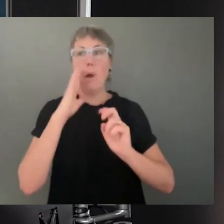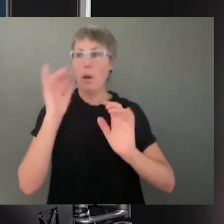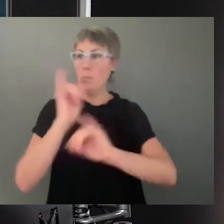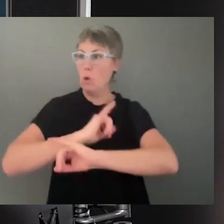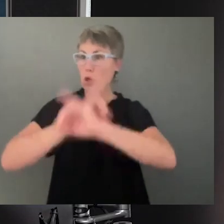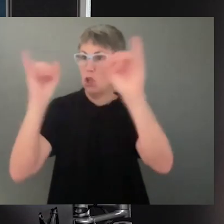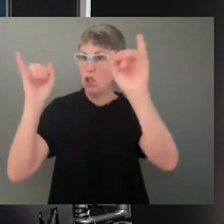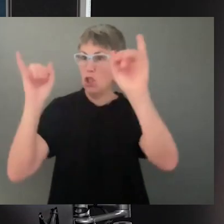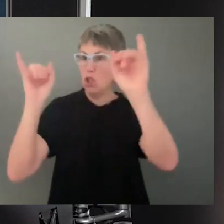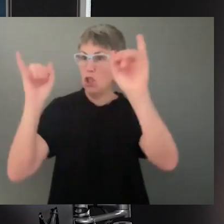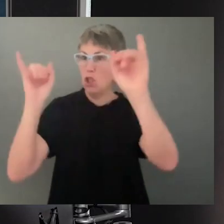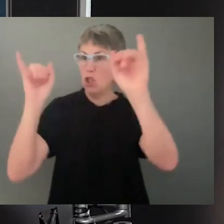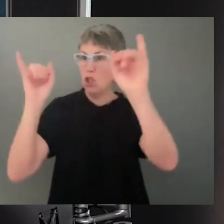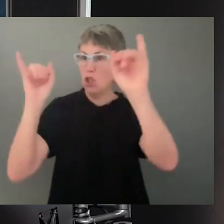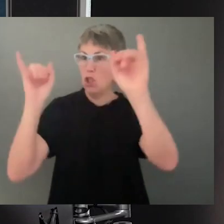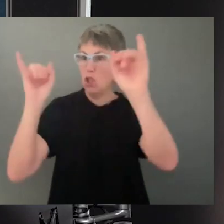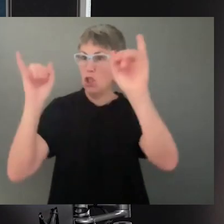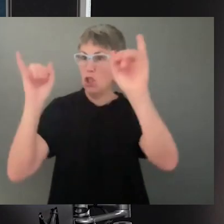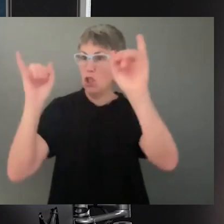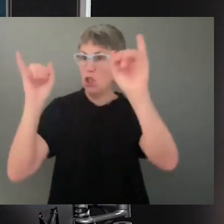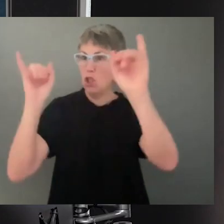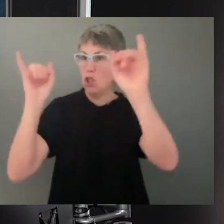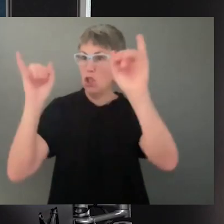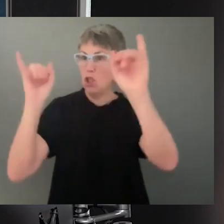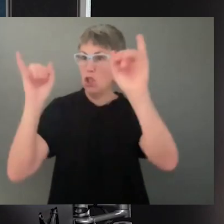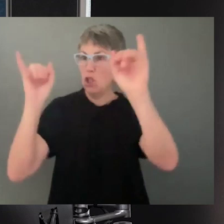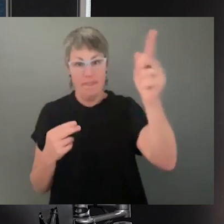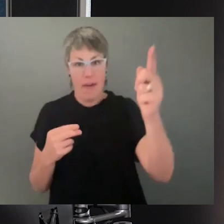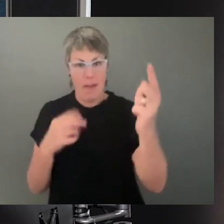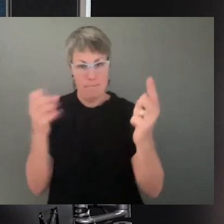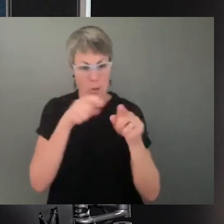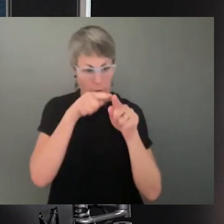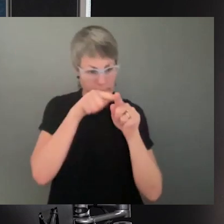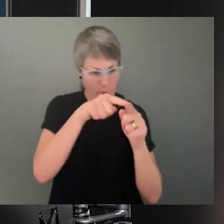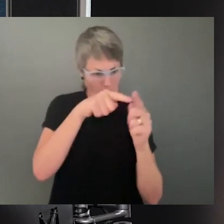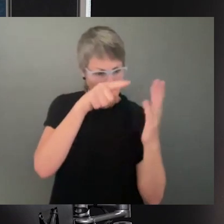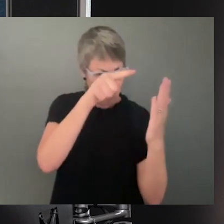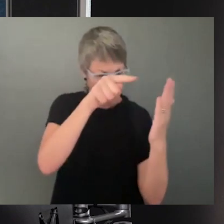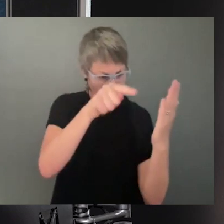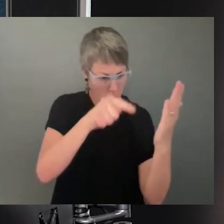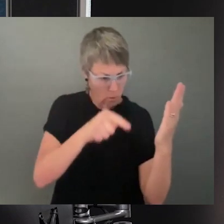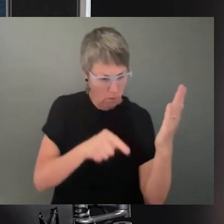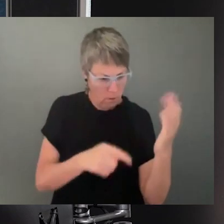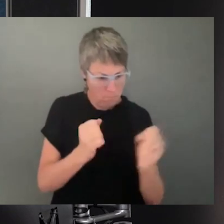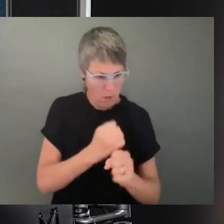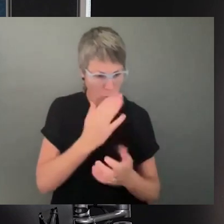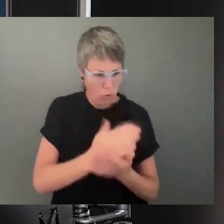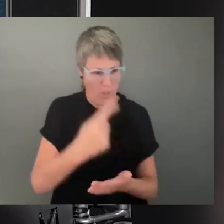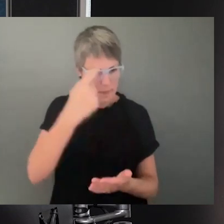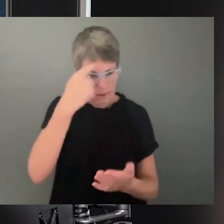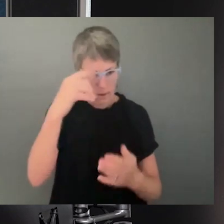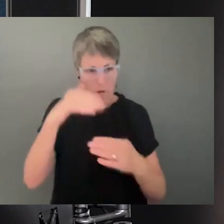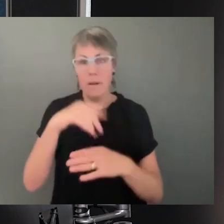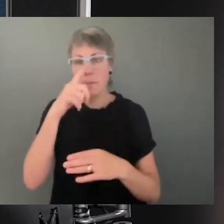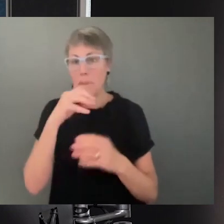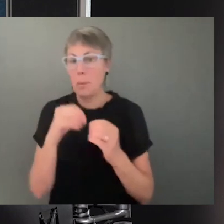on standards of practice that the emergency sector can follow to make sure that people with disability are included, that they're forming